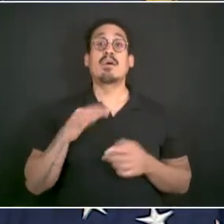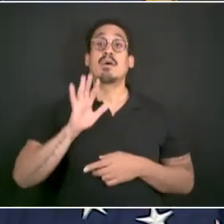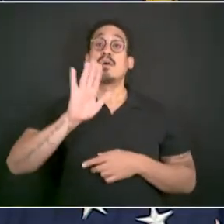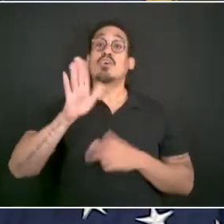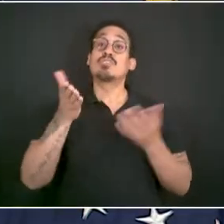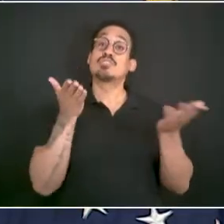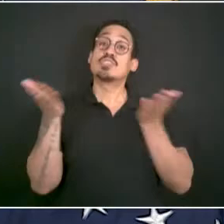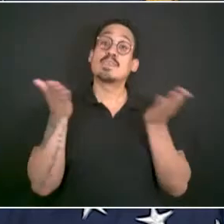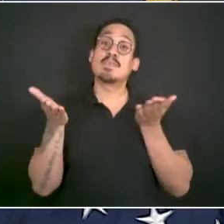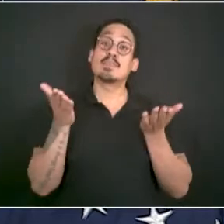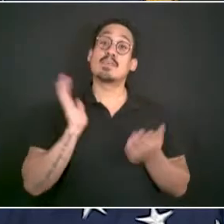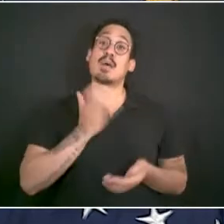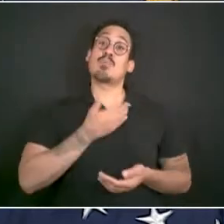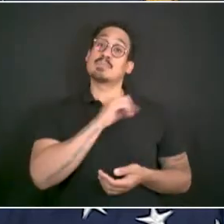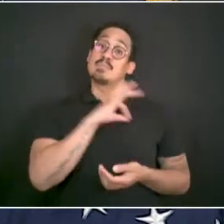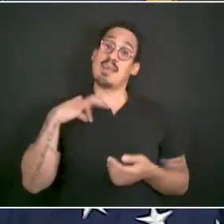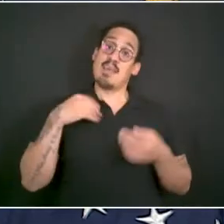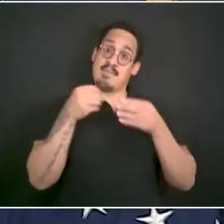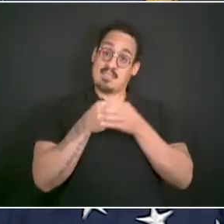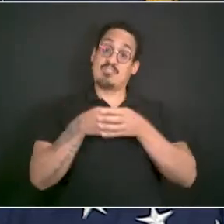that. When you look at Lorraine